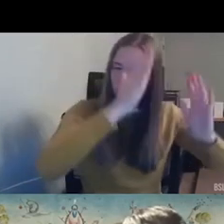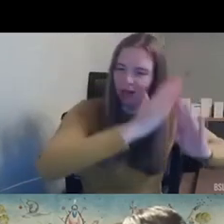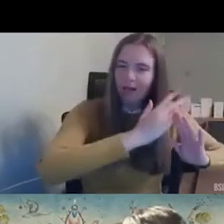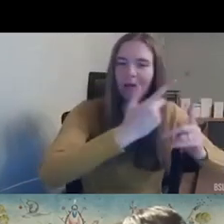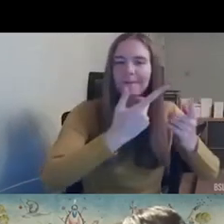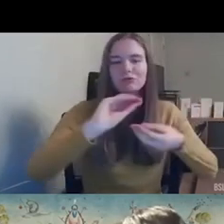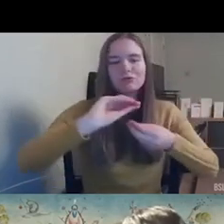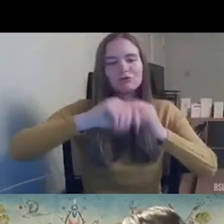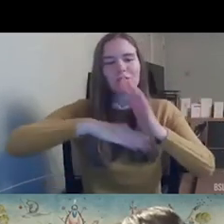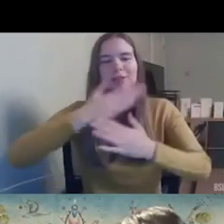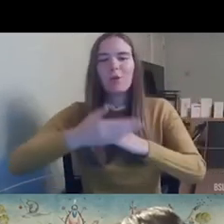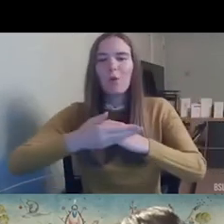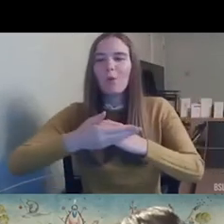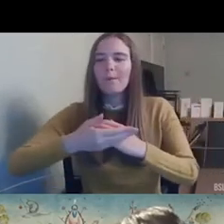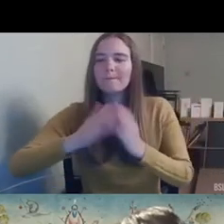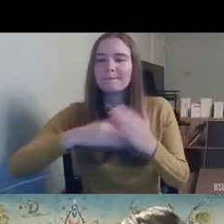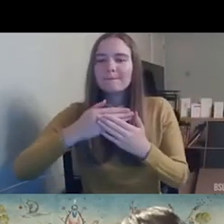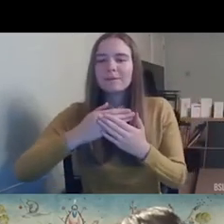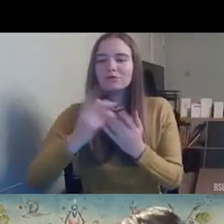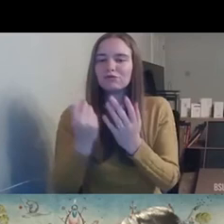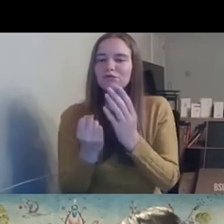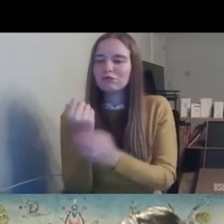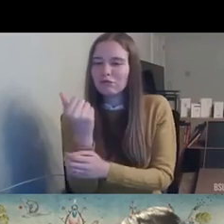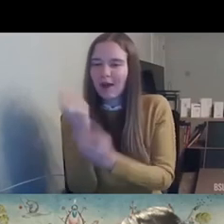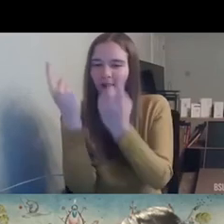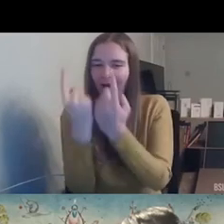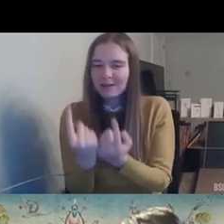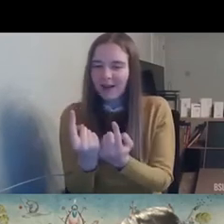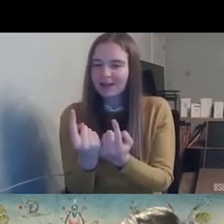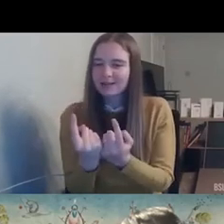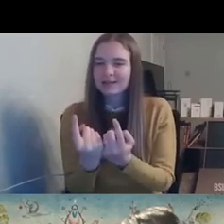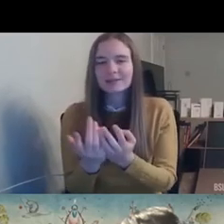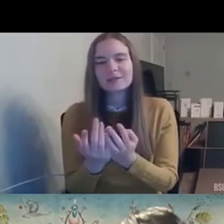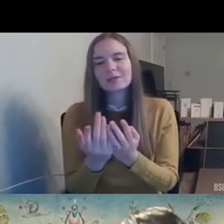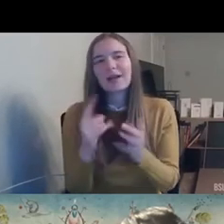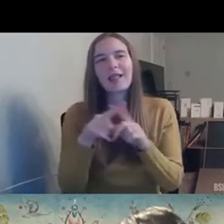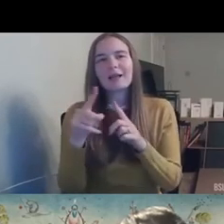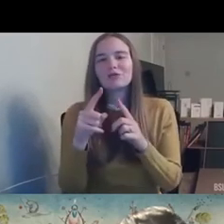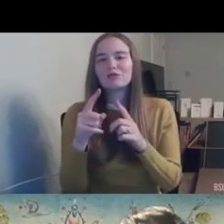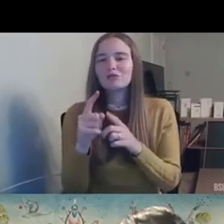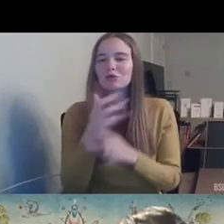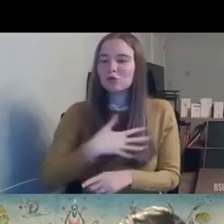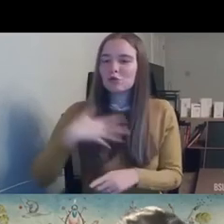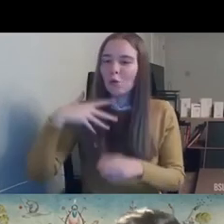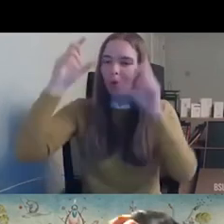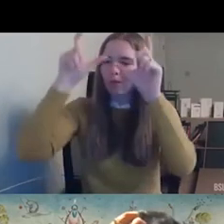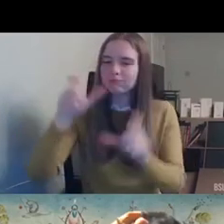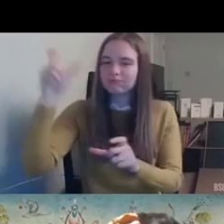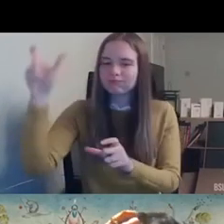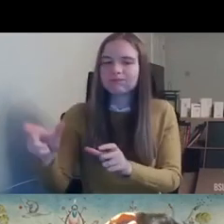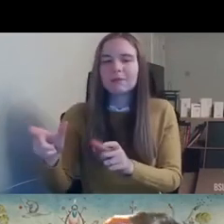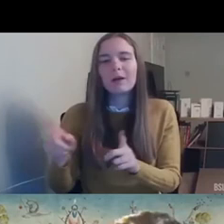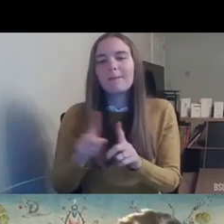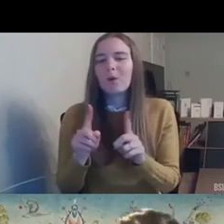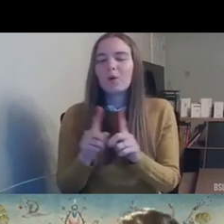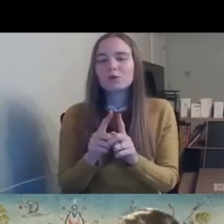kind of, again, rarefied artifacts, perhaps, or sort of jewel-like entities. But I suppose that also have